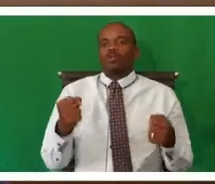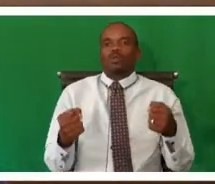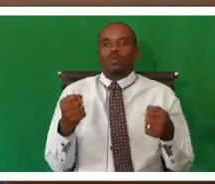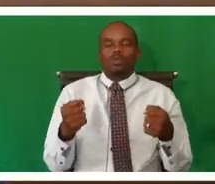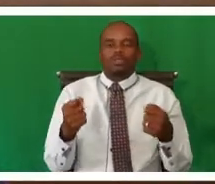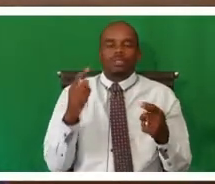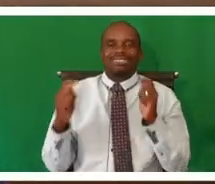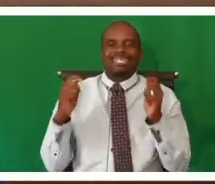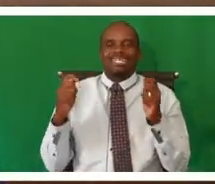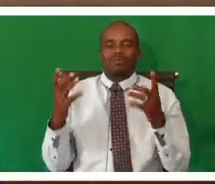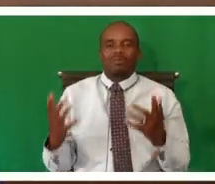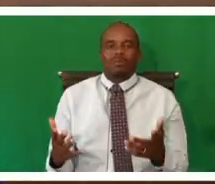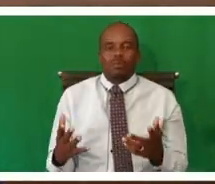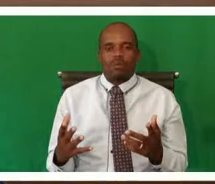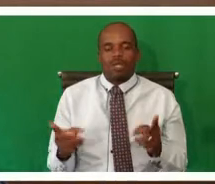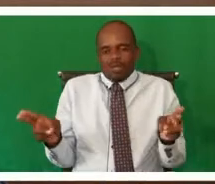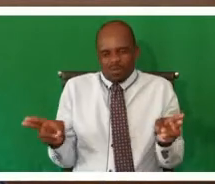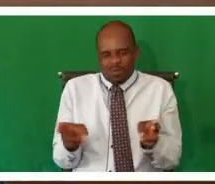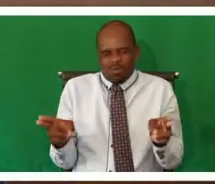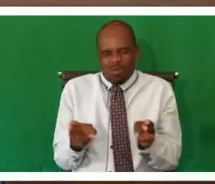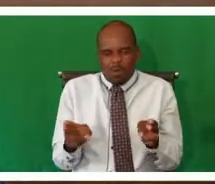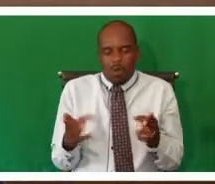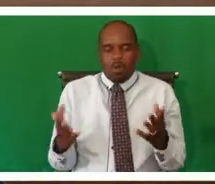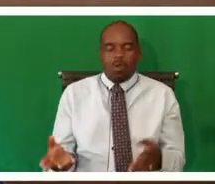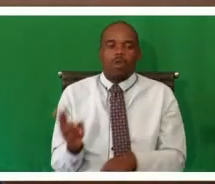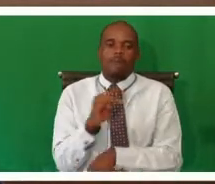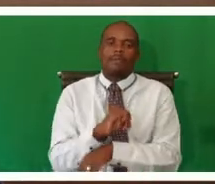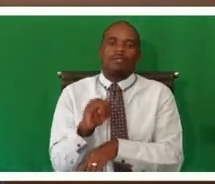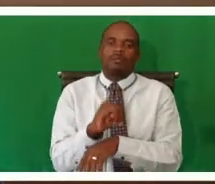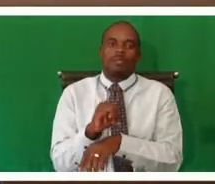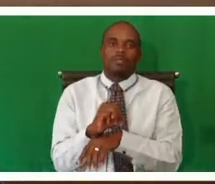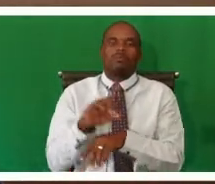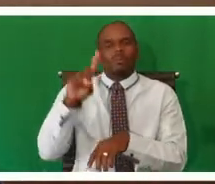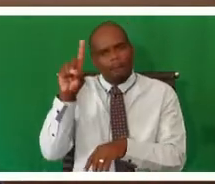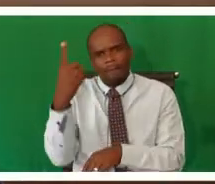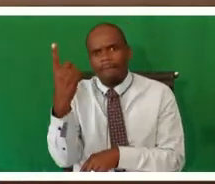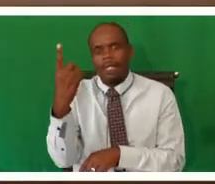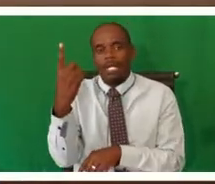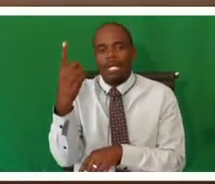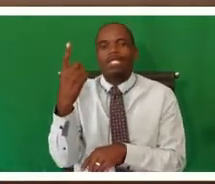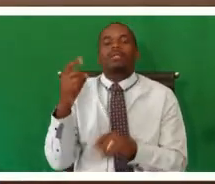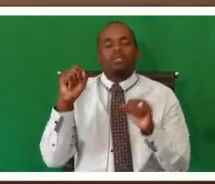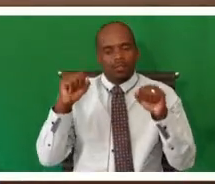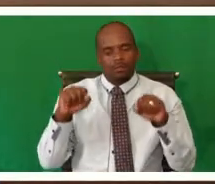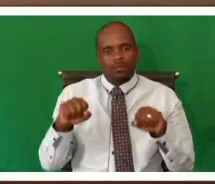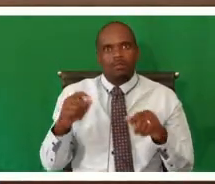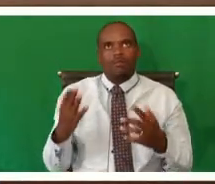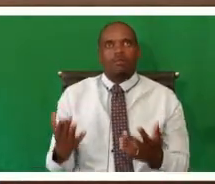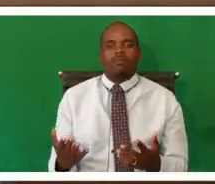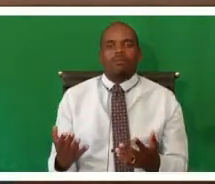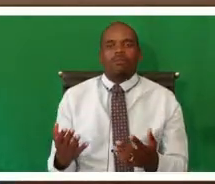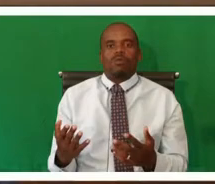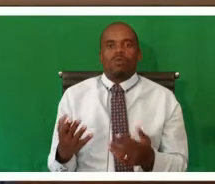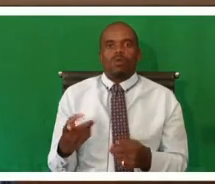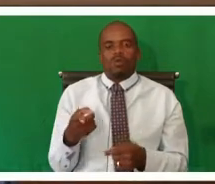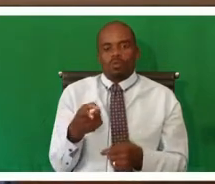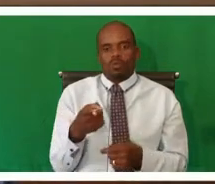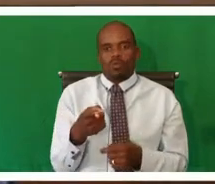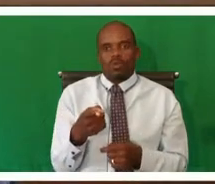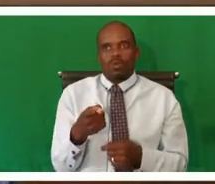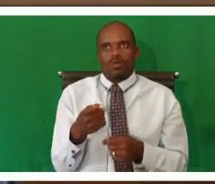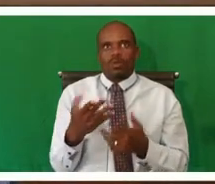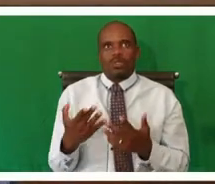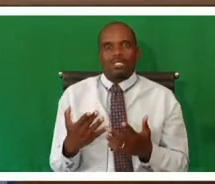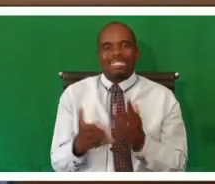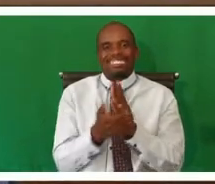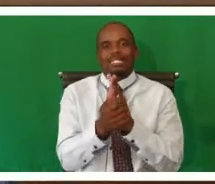Small municipalities will be prioritized in this implementation of this scheme. We have already